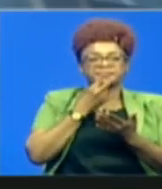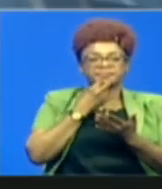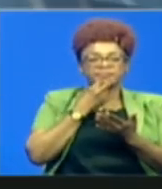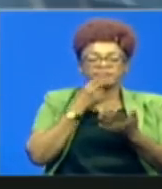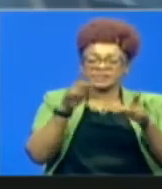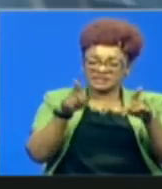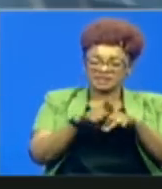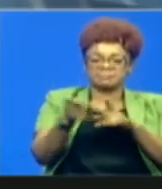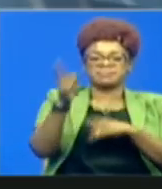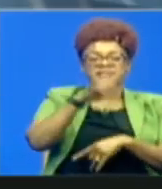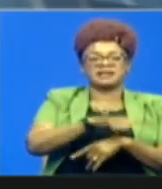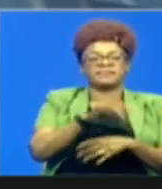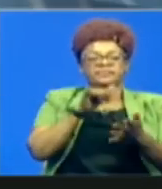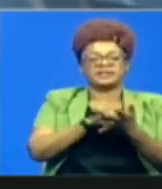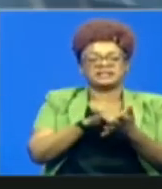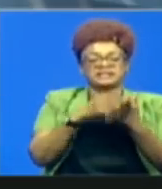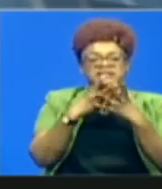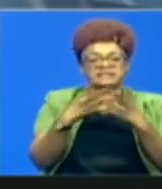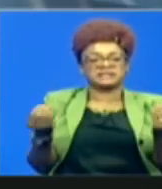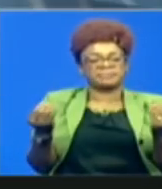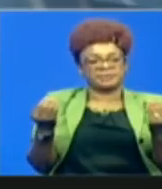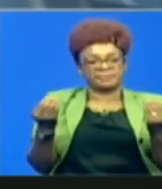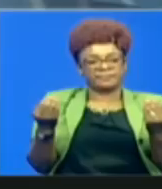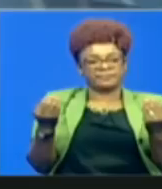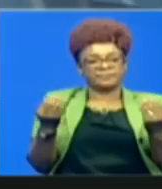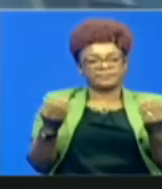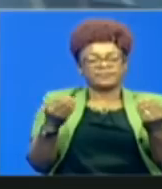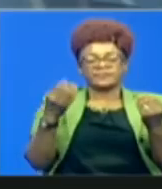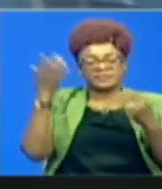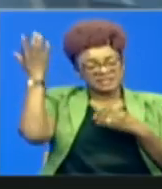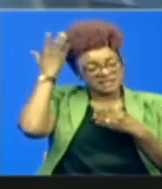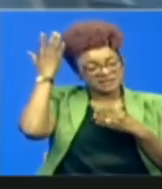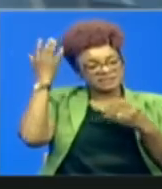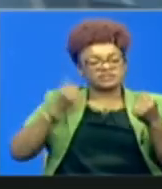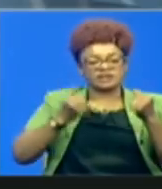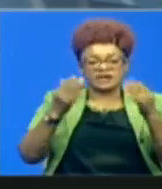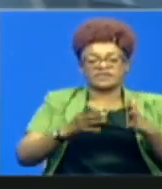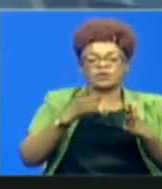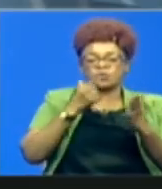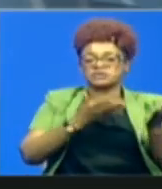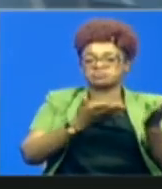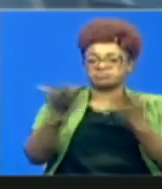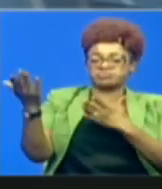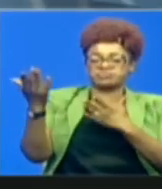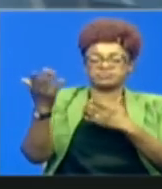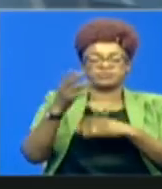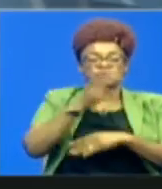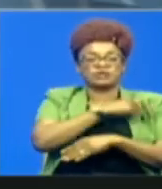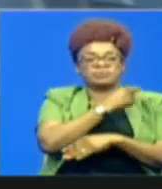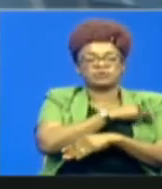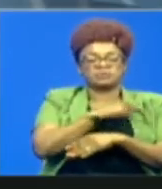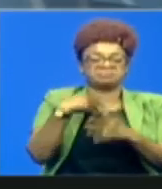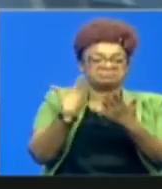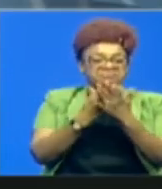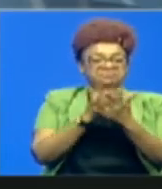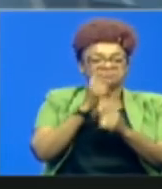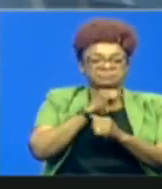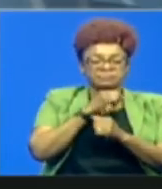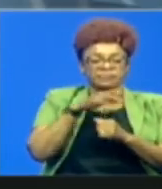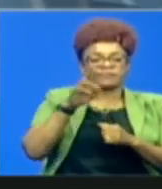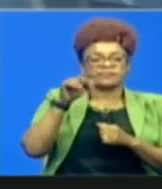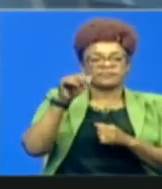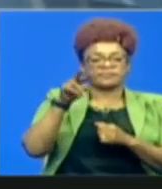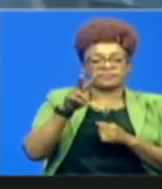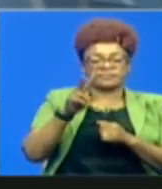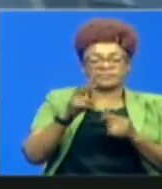very day that she went missing. The taxi driver who was taking her to hospital has been arraigned. NTV's Sharon Baranga reports on the